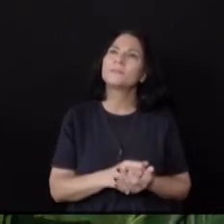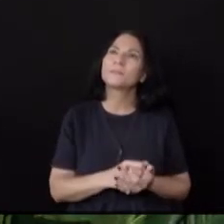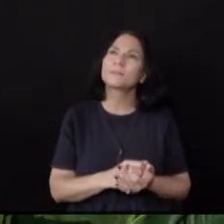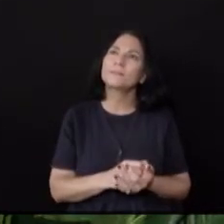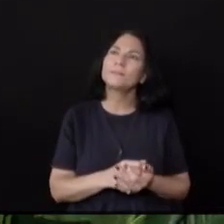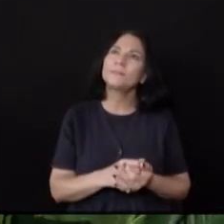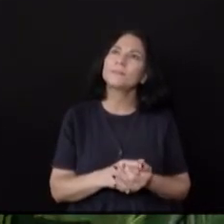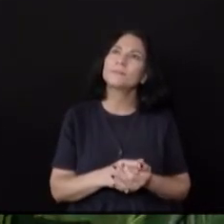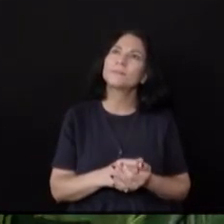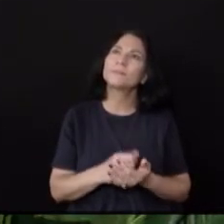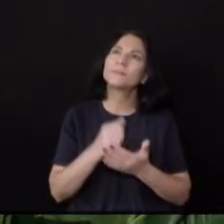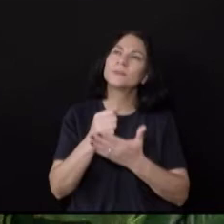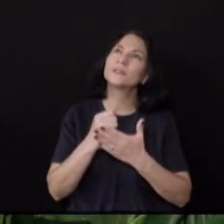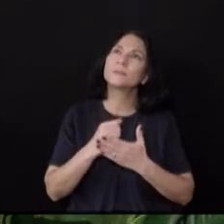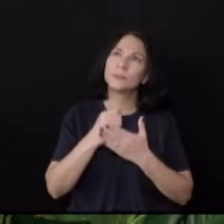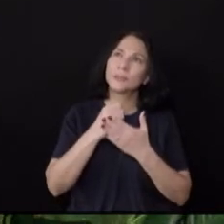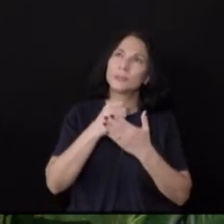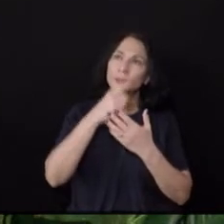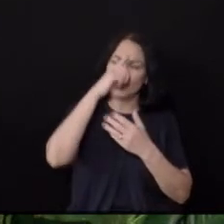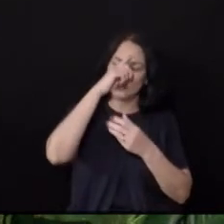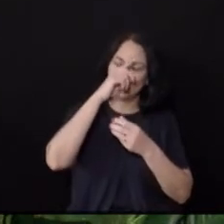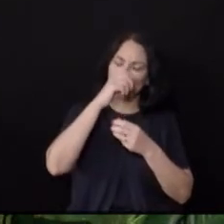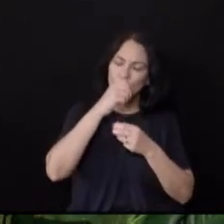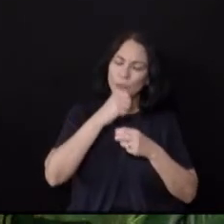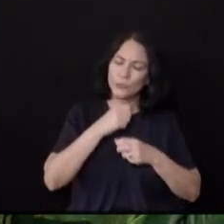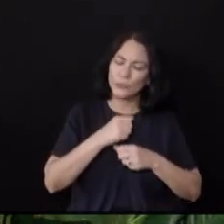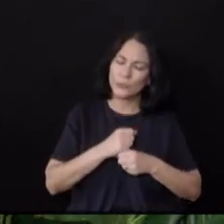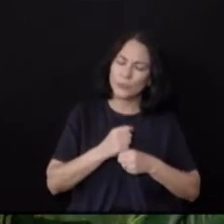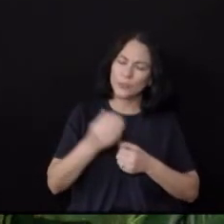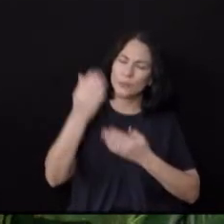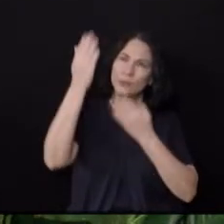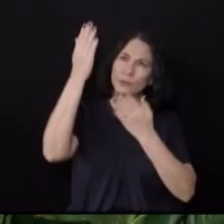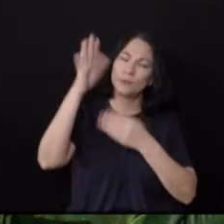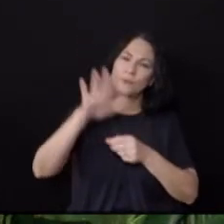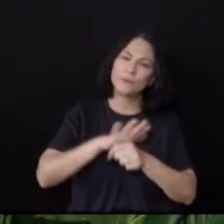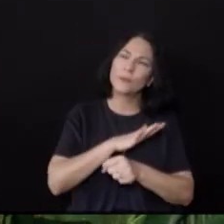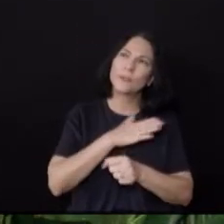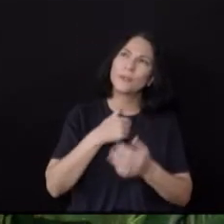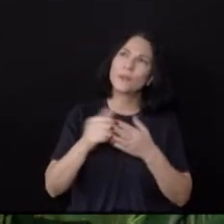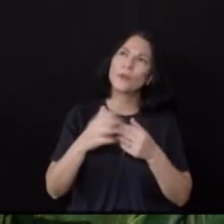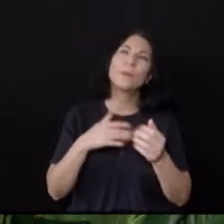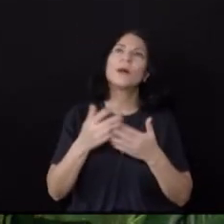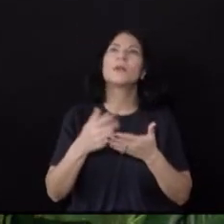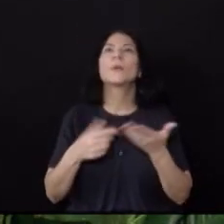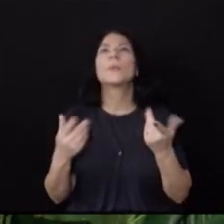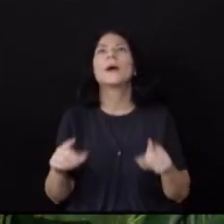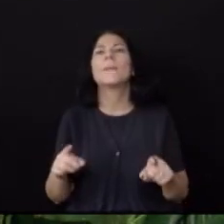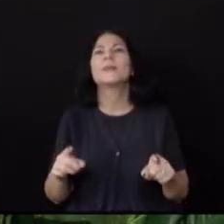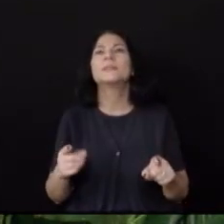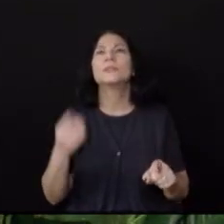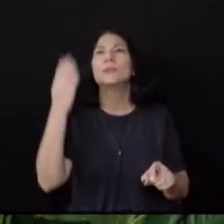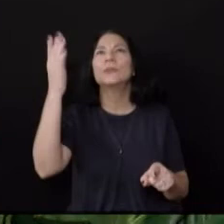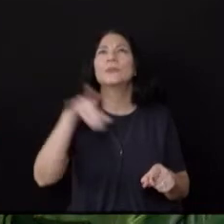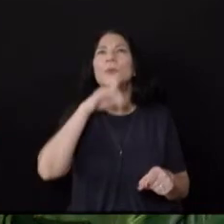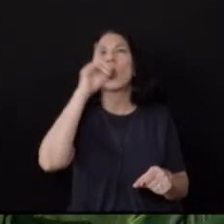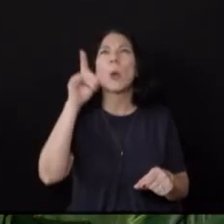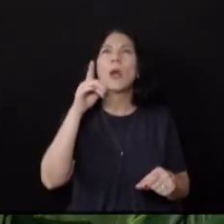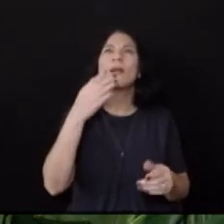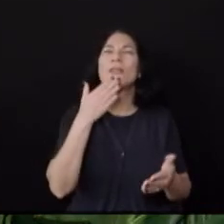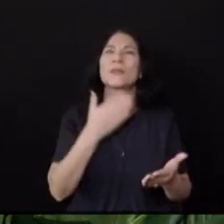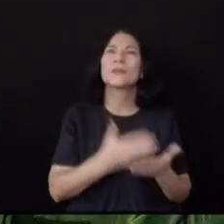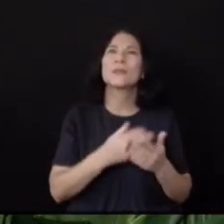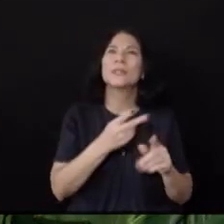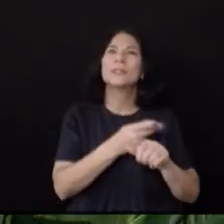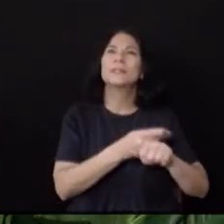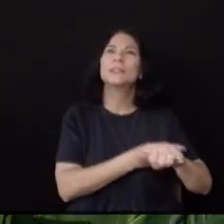And let us entrust ourselves completely to you, no matter what comes, because you are the one, the good shepherd, the good